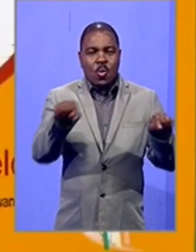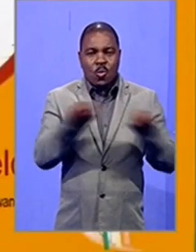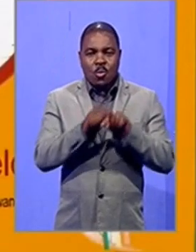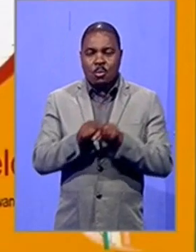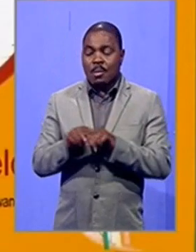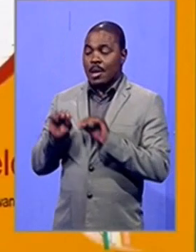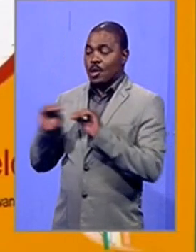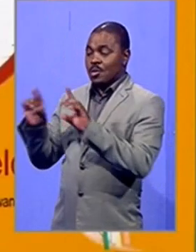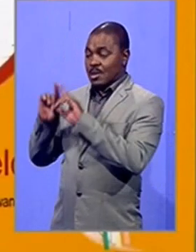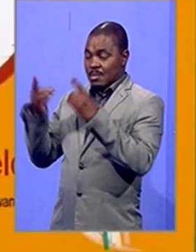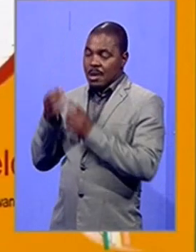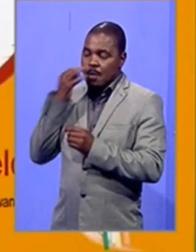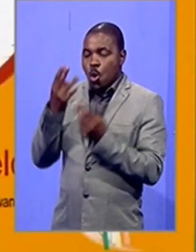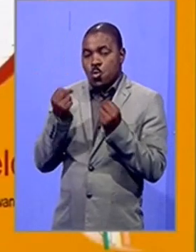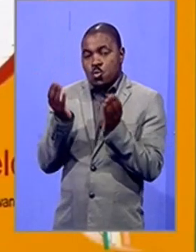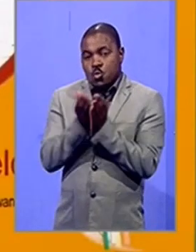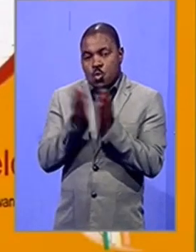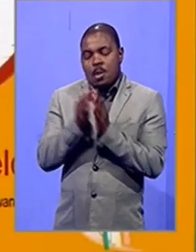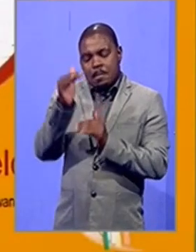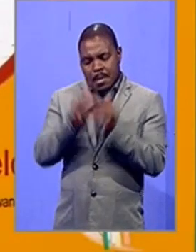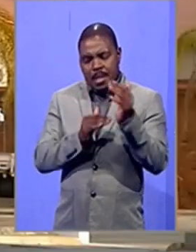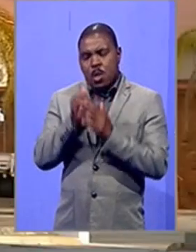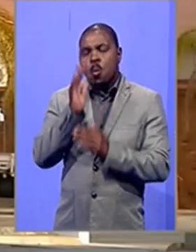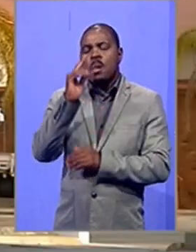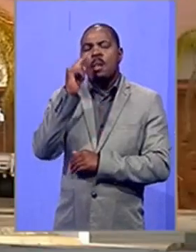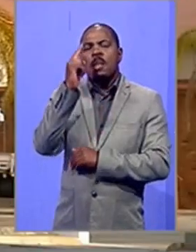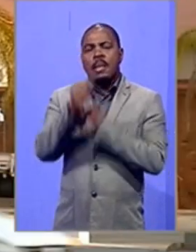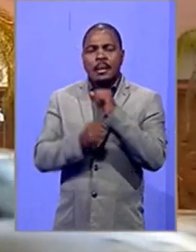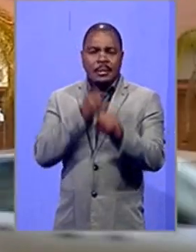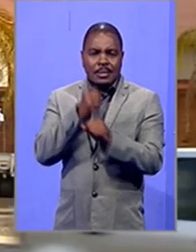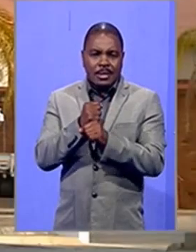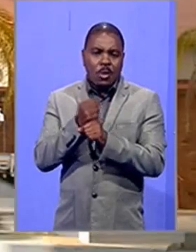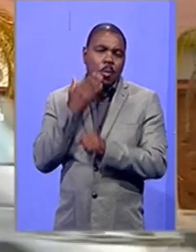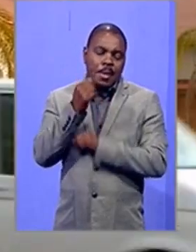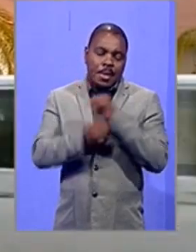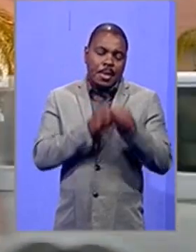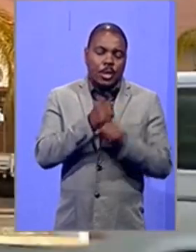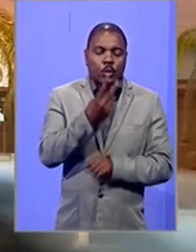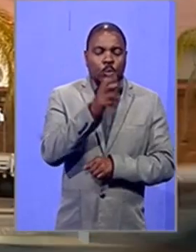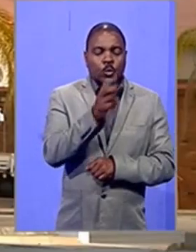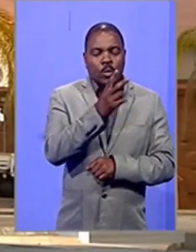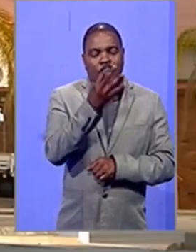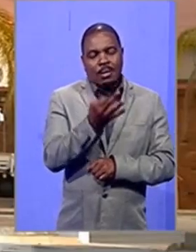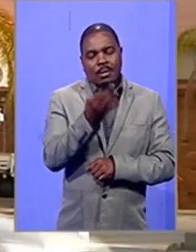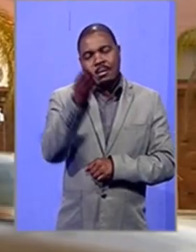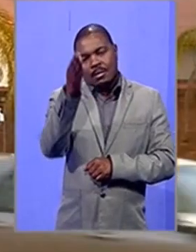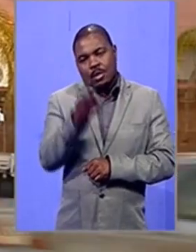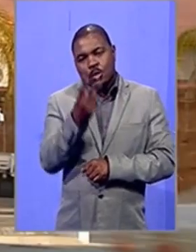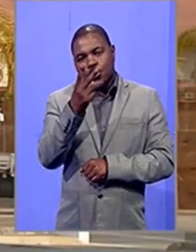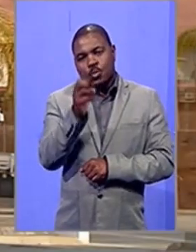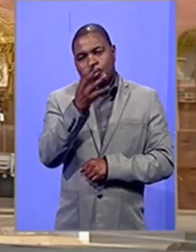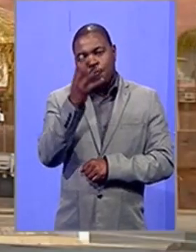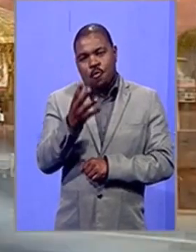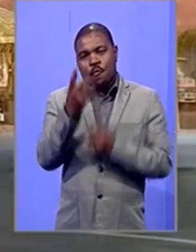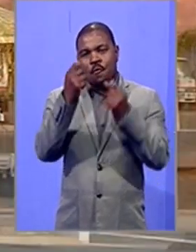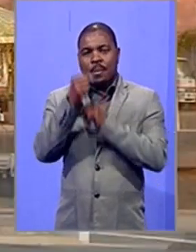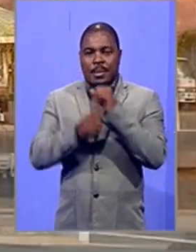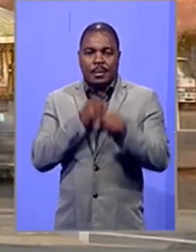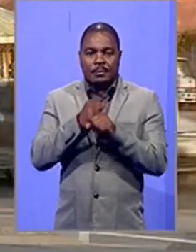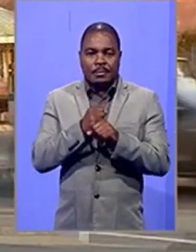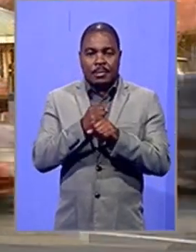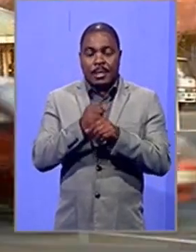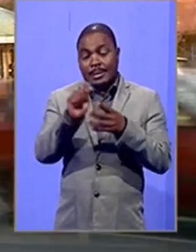e re sekolo se seswa se tlo agwa ngwagong o tlago wa matlotlo wa 2023-2024. Ka theme e ntshwa